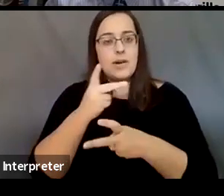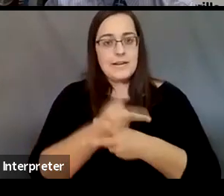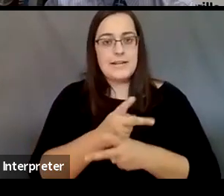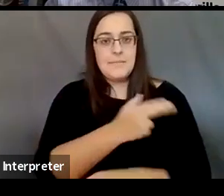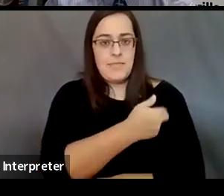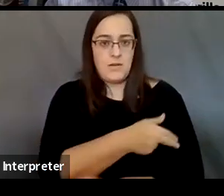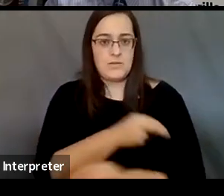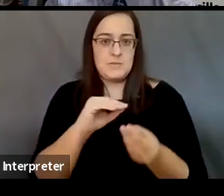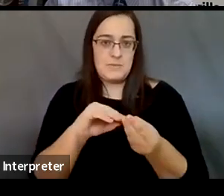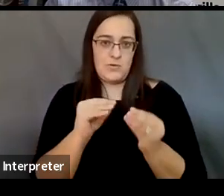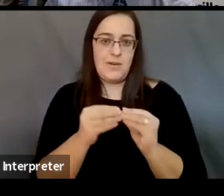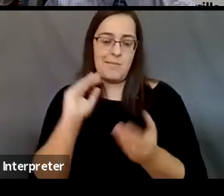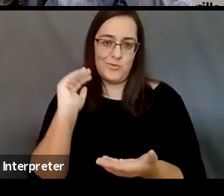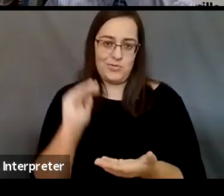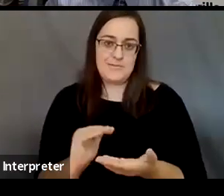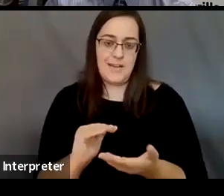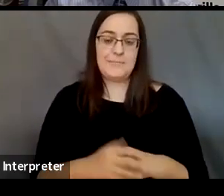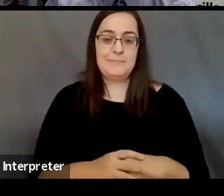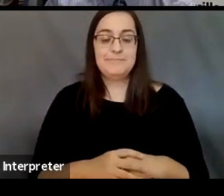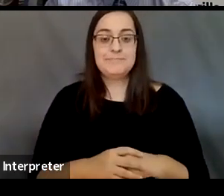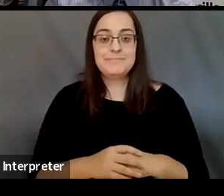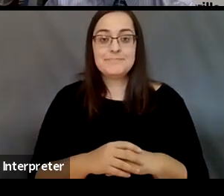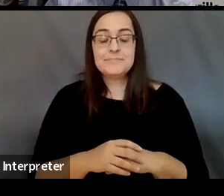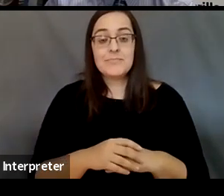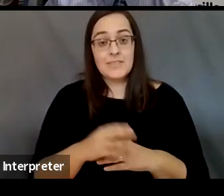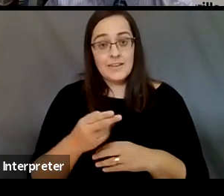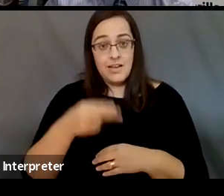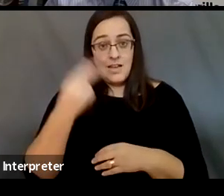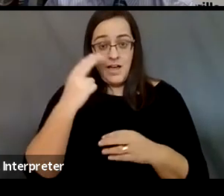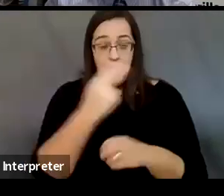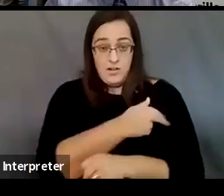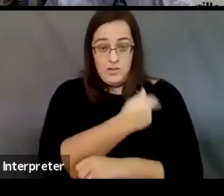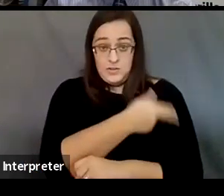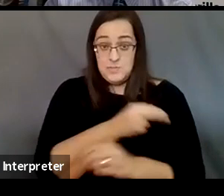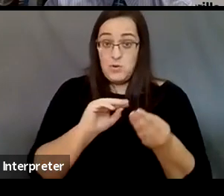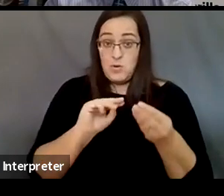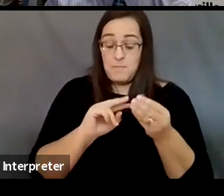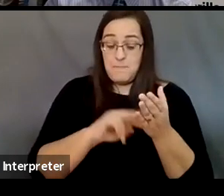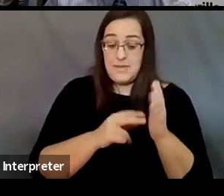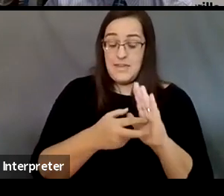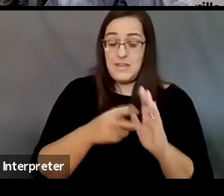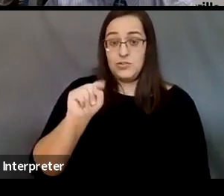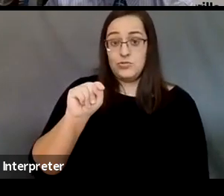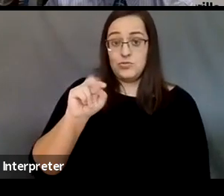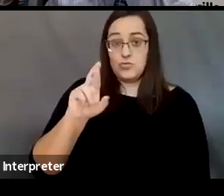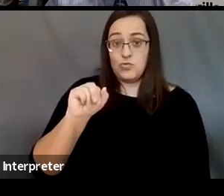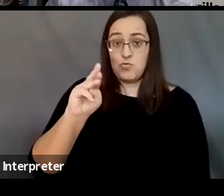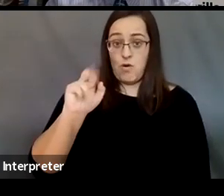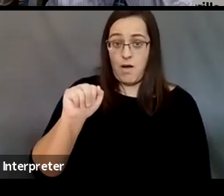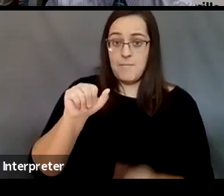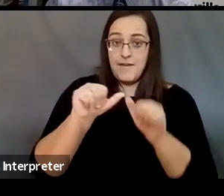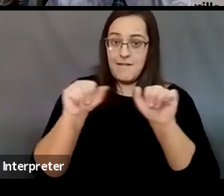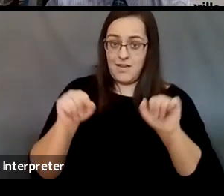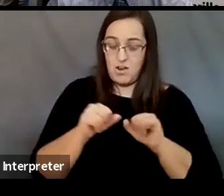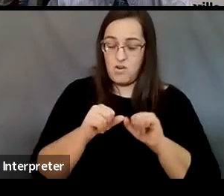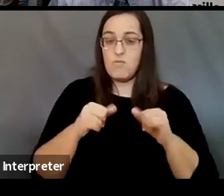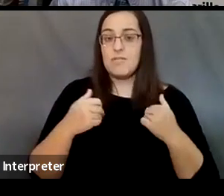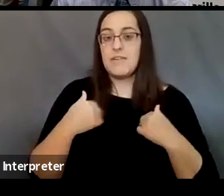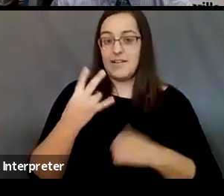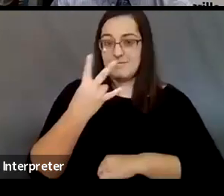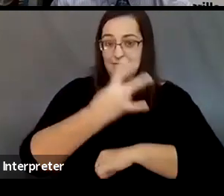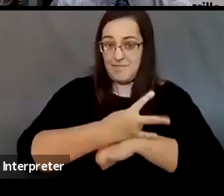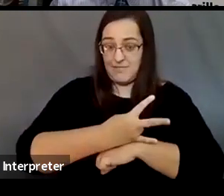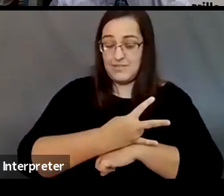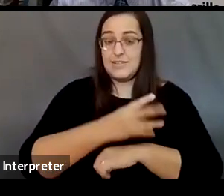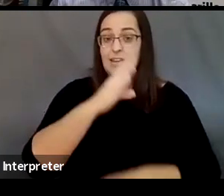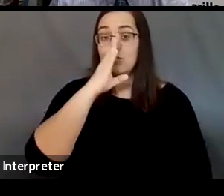down. Areas with high hospitalization mean any trauma service area, TSA or RAC, that has had 7 consecutive